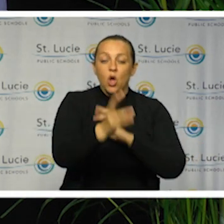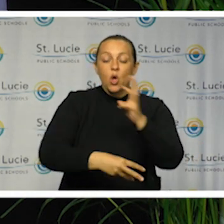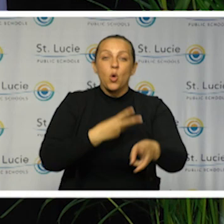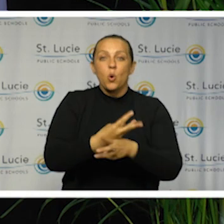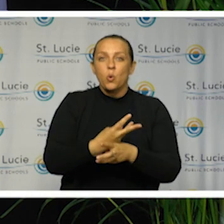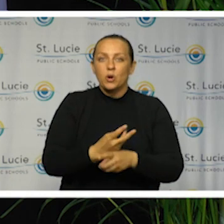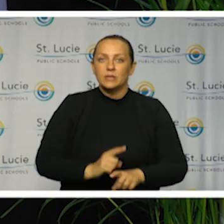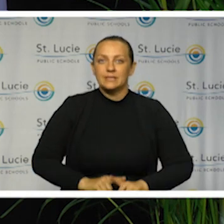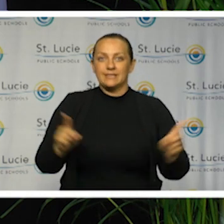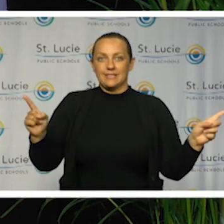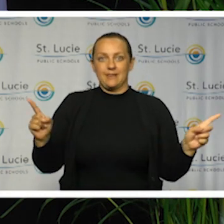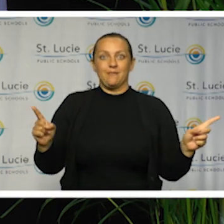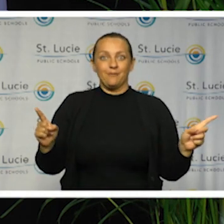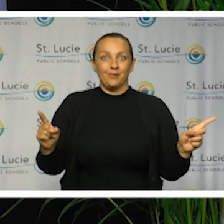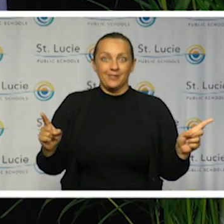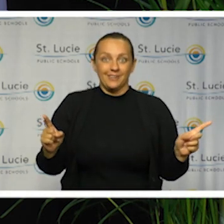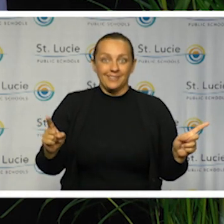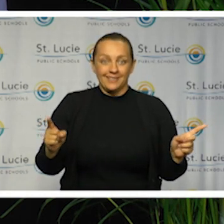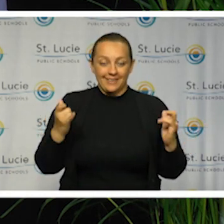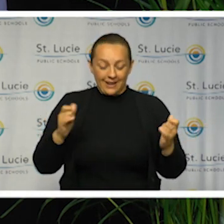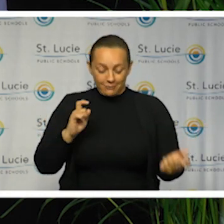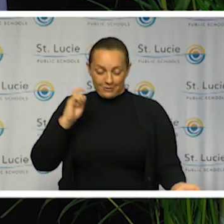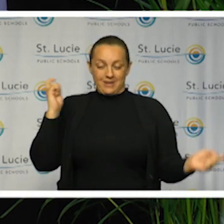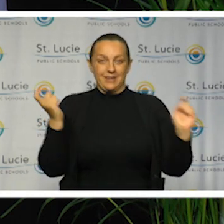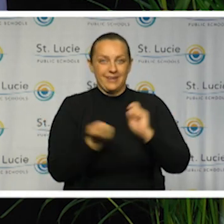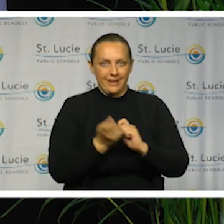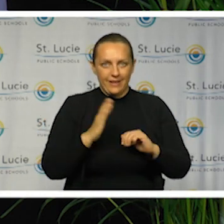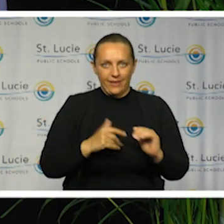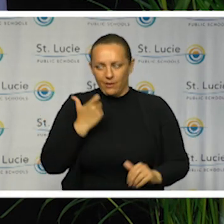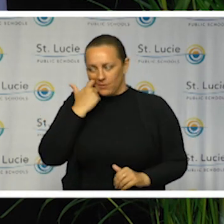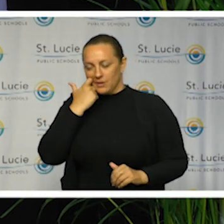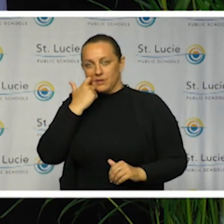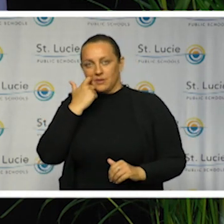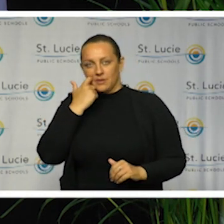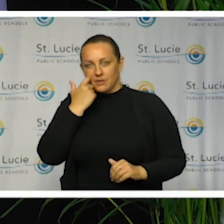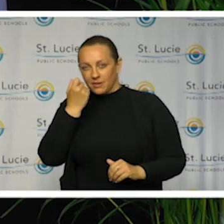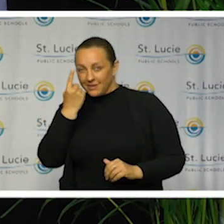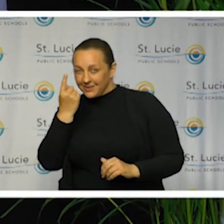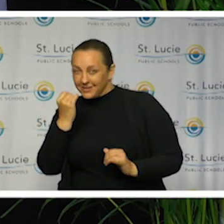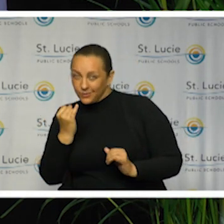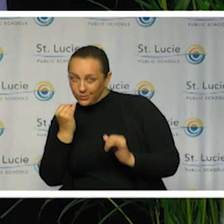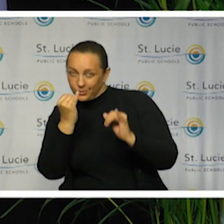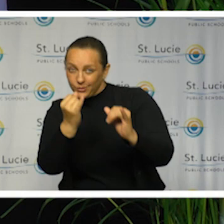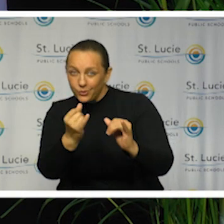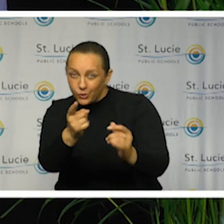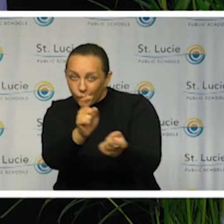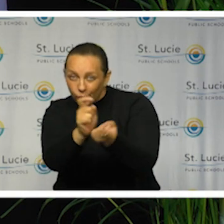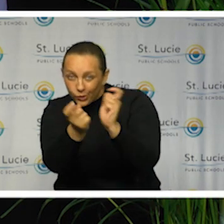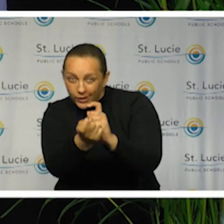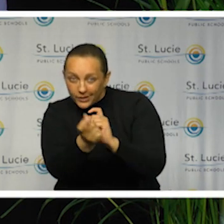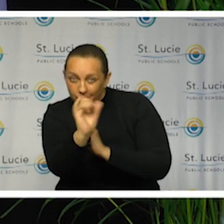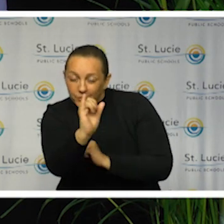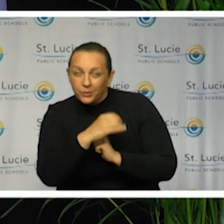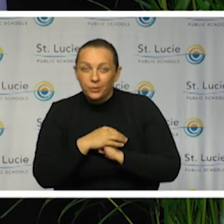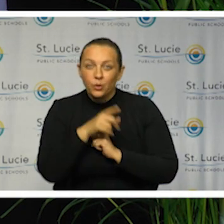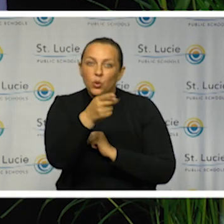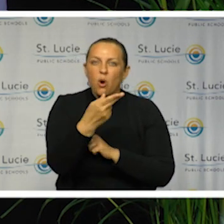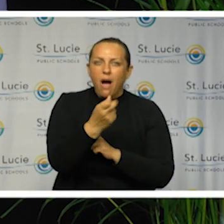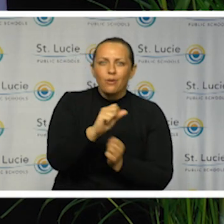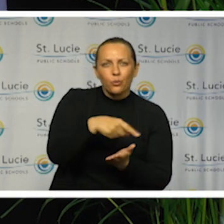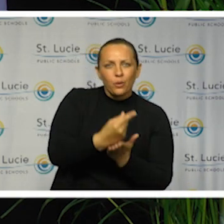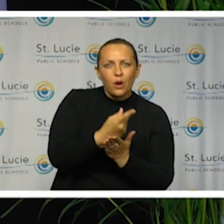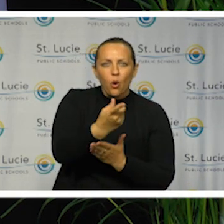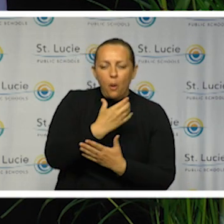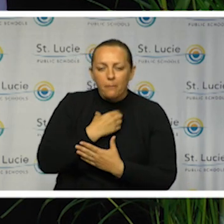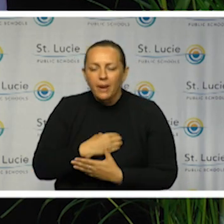very different than it was just a few weeks ago, but so are you. You are now a high school graduate. Your